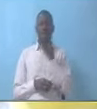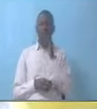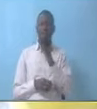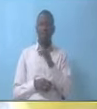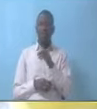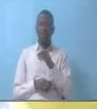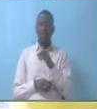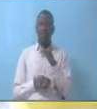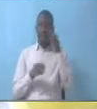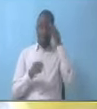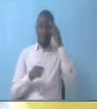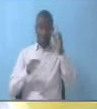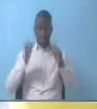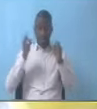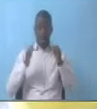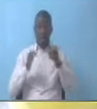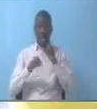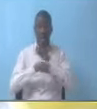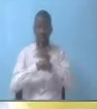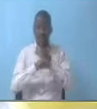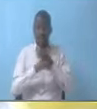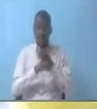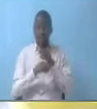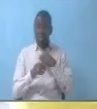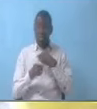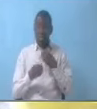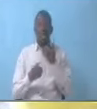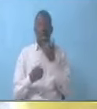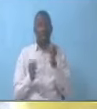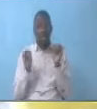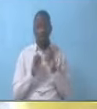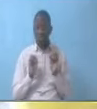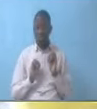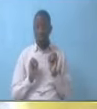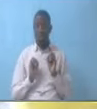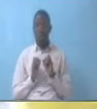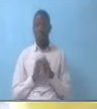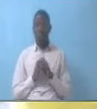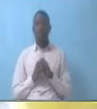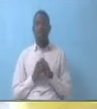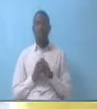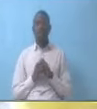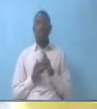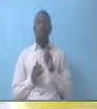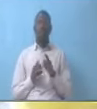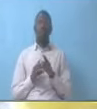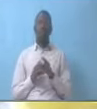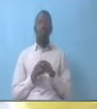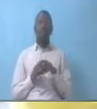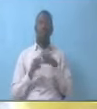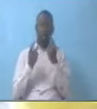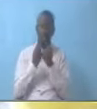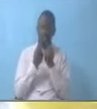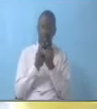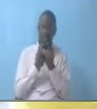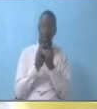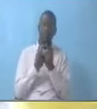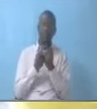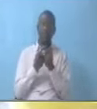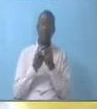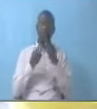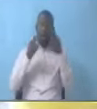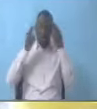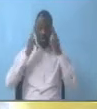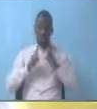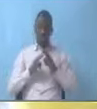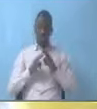short directly. Fo xamni tamen nak limu wara yedde nak ajo wuñ ko. But when matters relating to law enforcement were deliberated upon